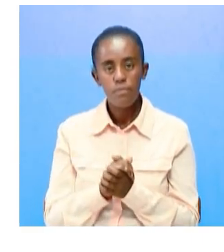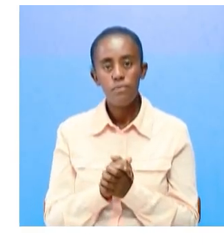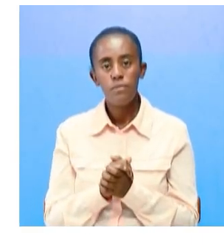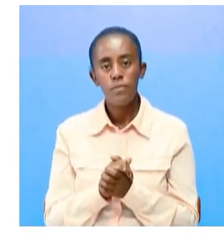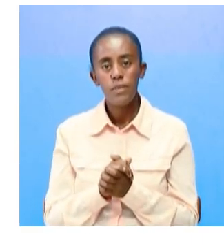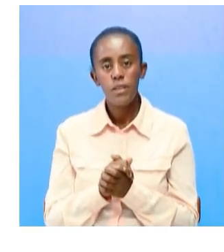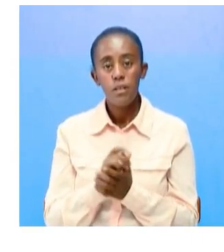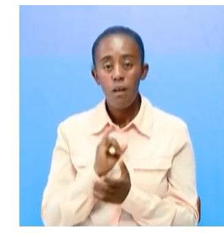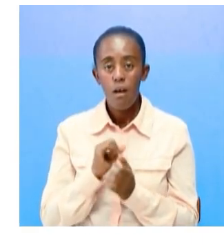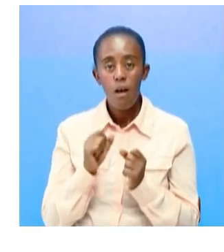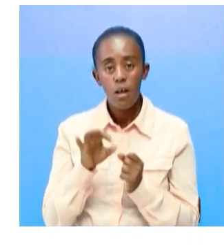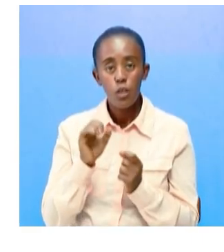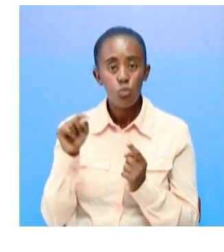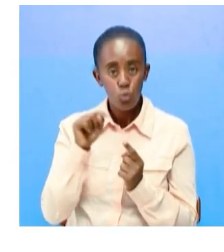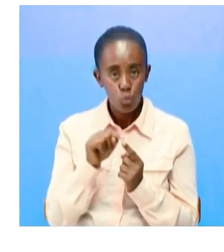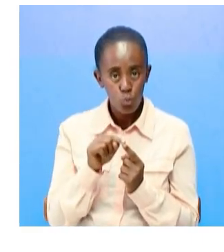to